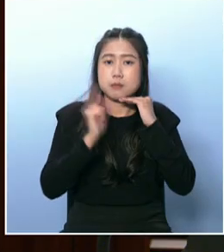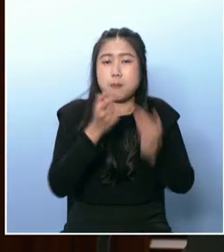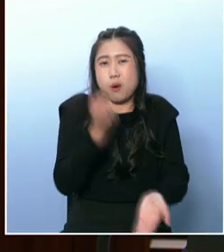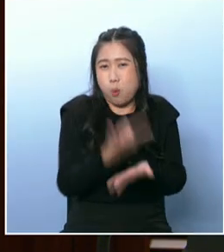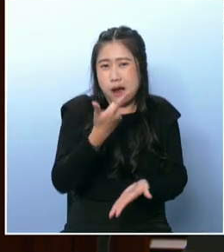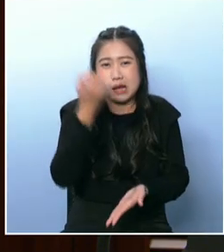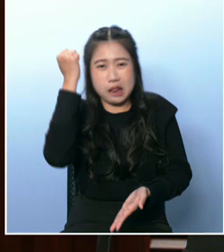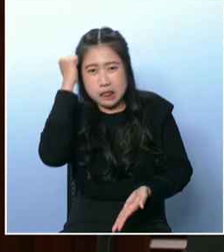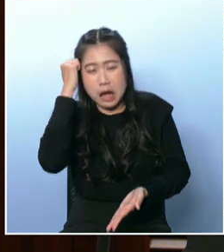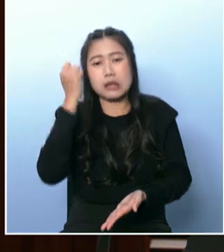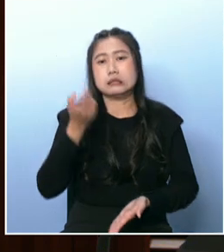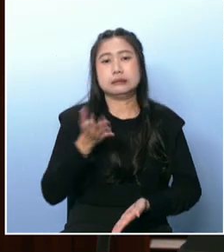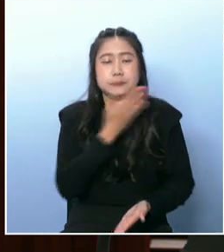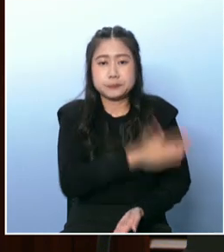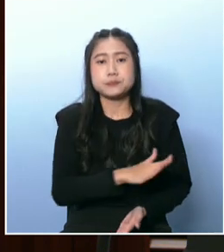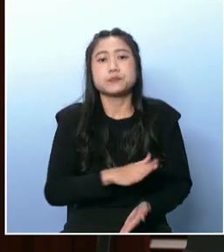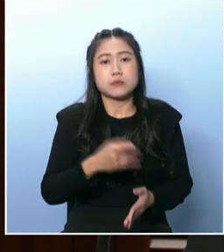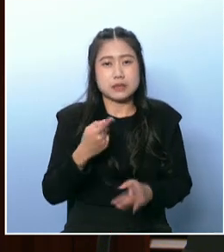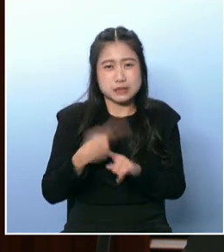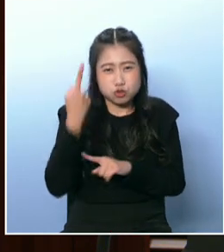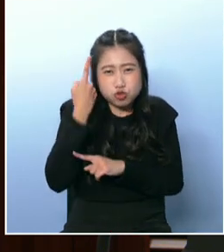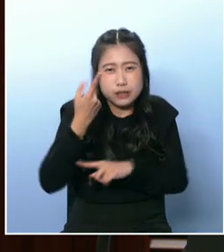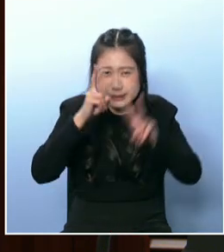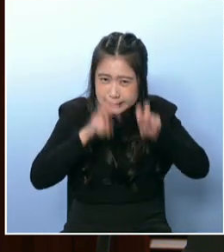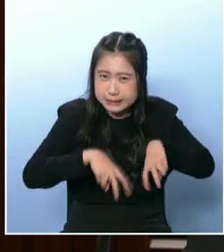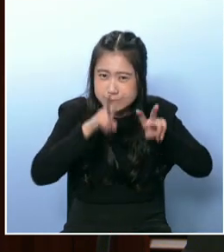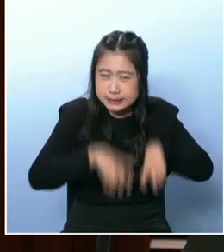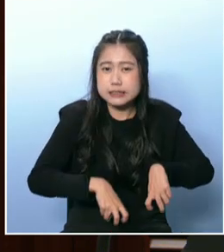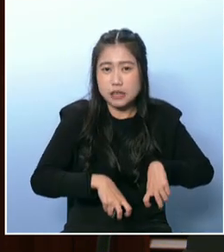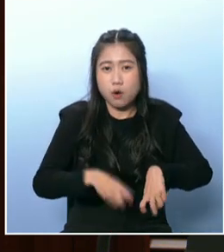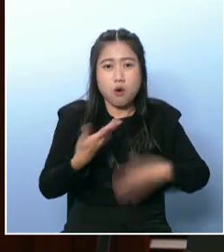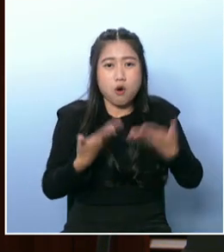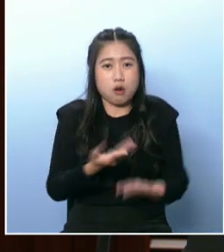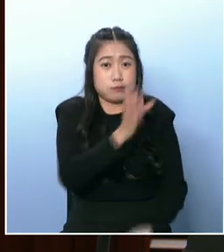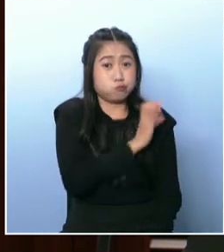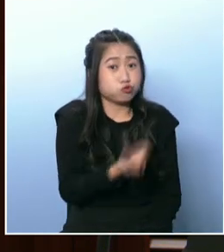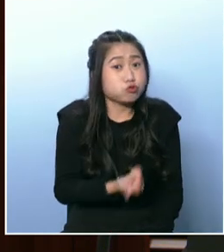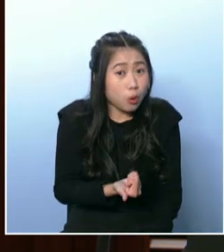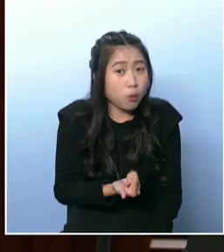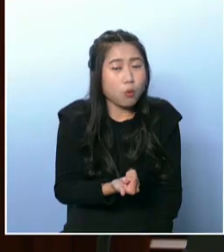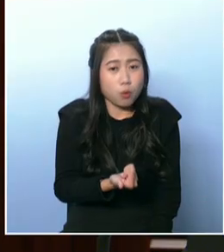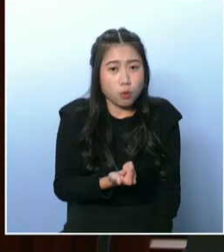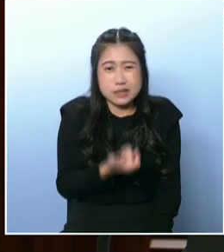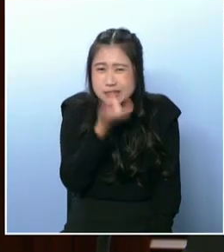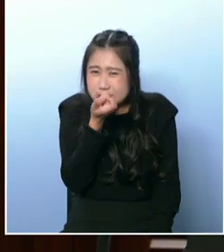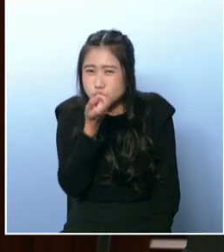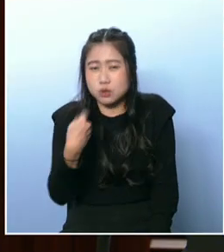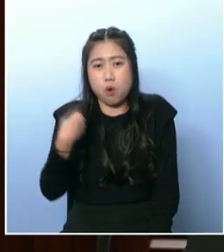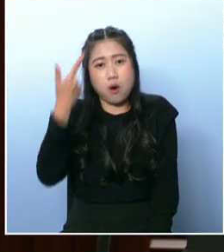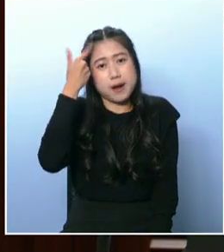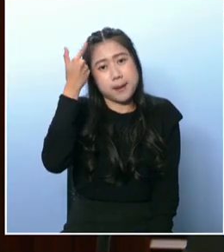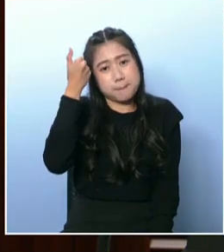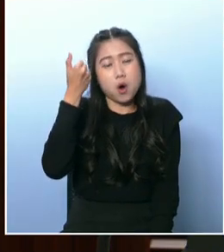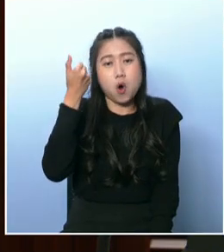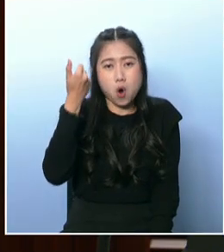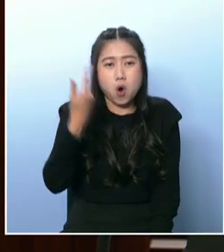Kong. No matter how costly and how difficult, I think we should look at the feasibility of such. Maybe they will be